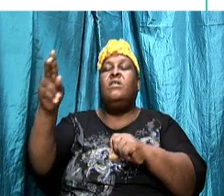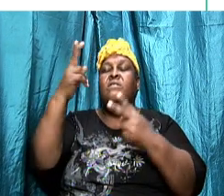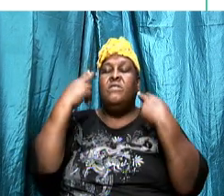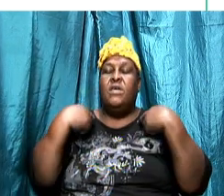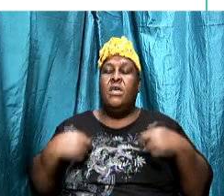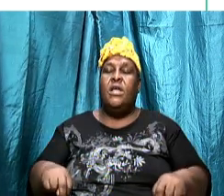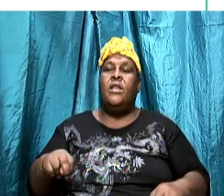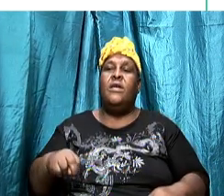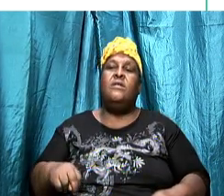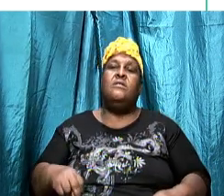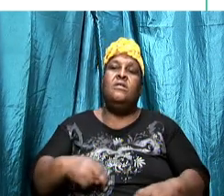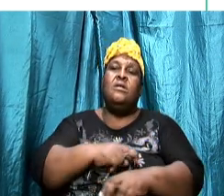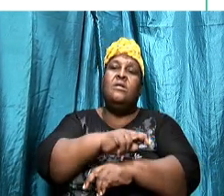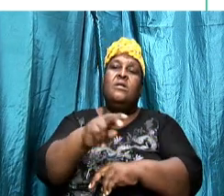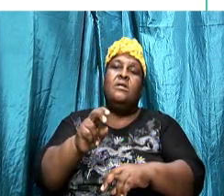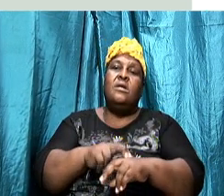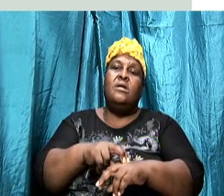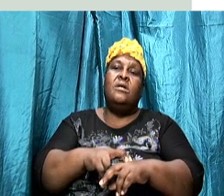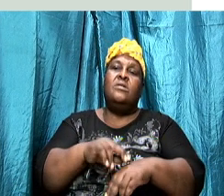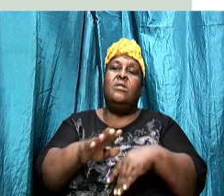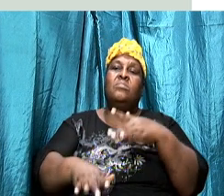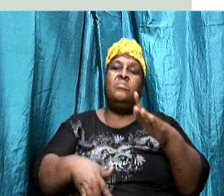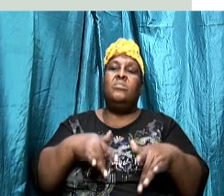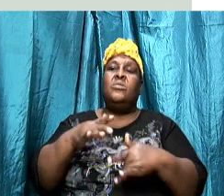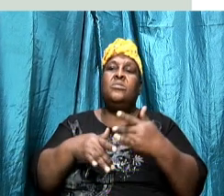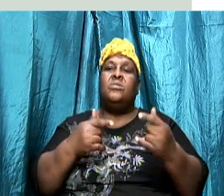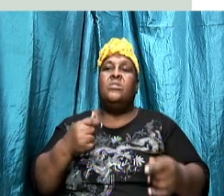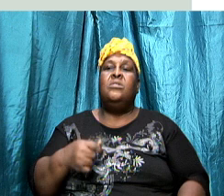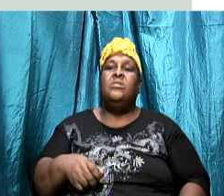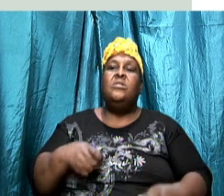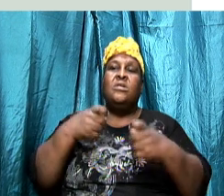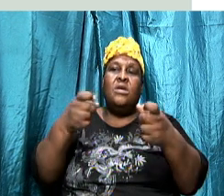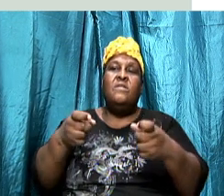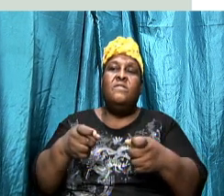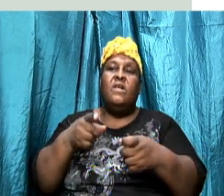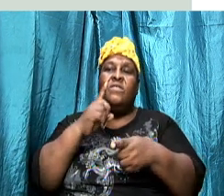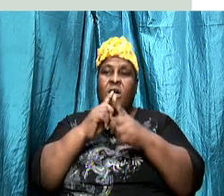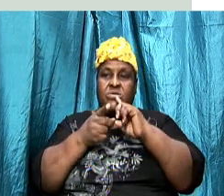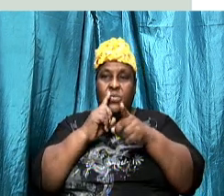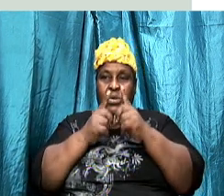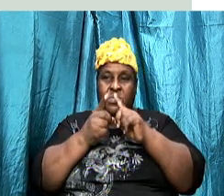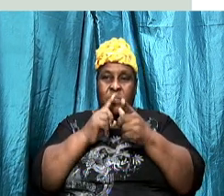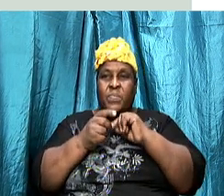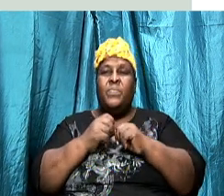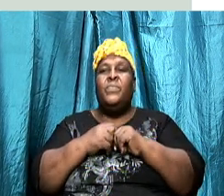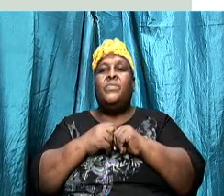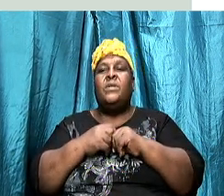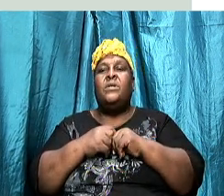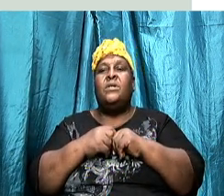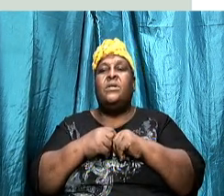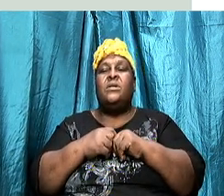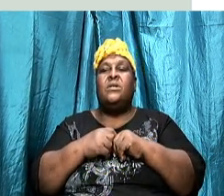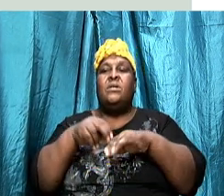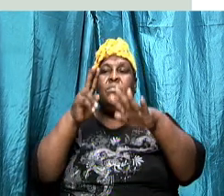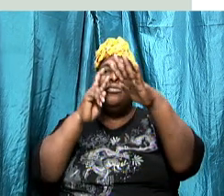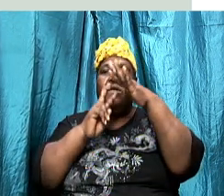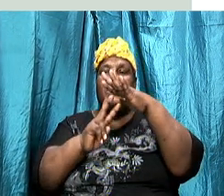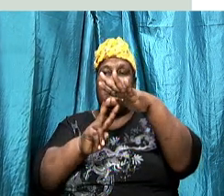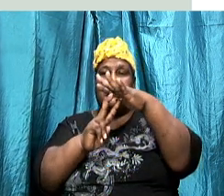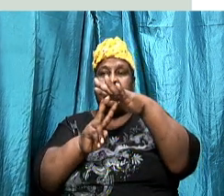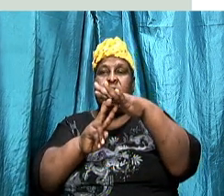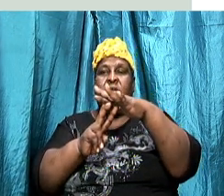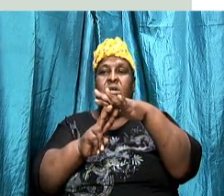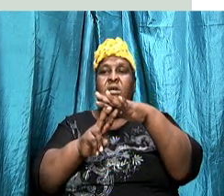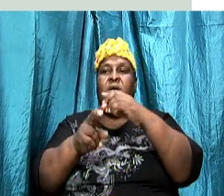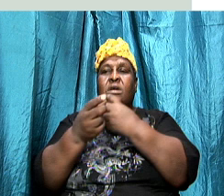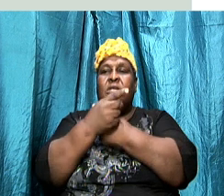emotional. Let us quickly look at this last slide. The gift of utterance. So we know about